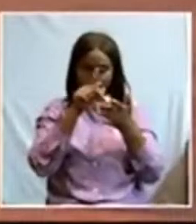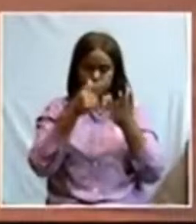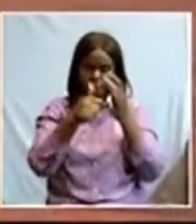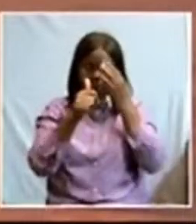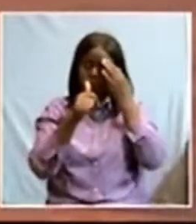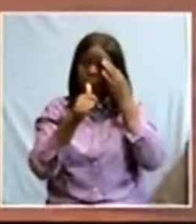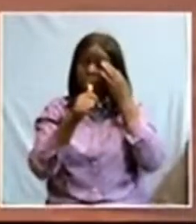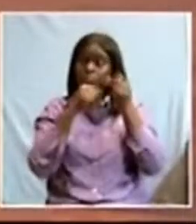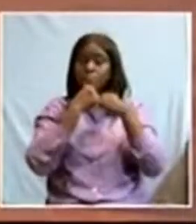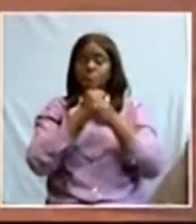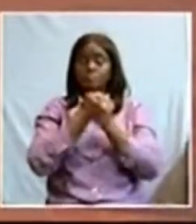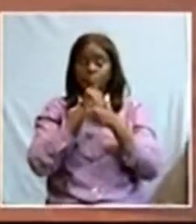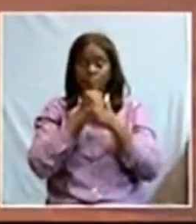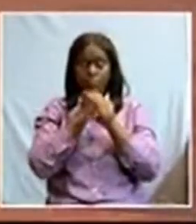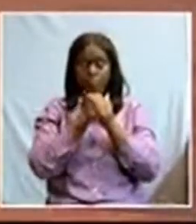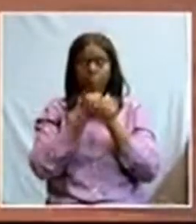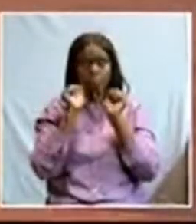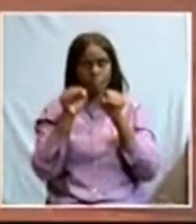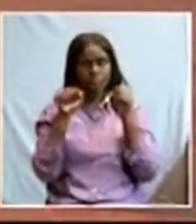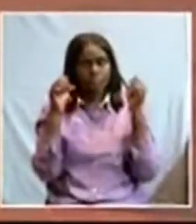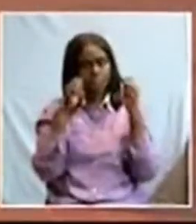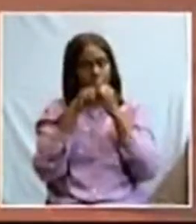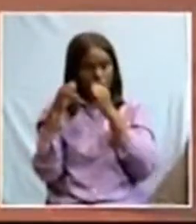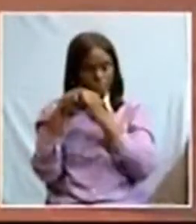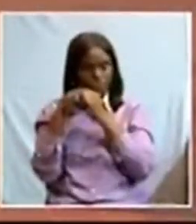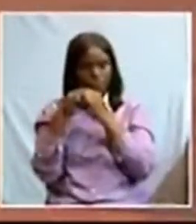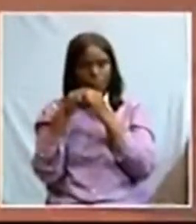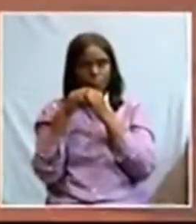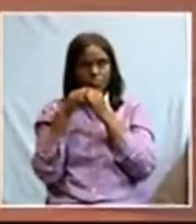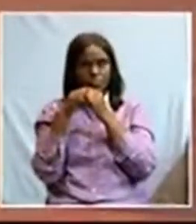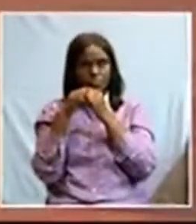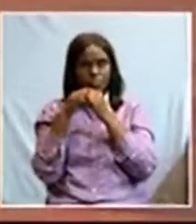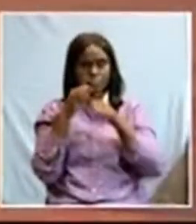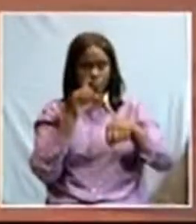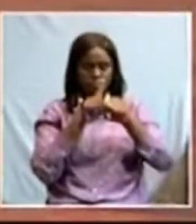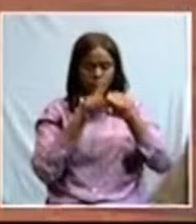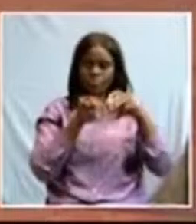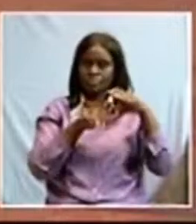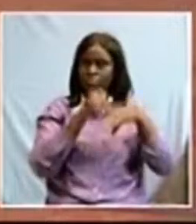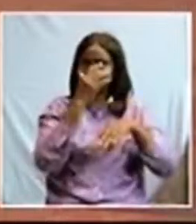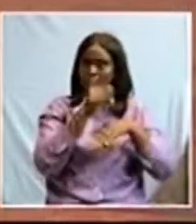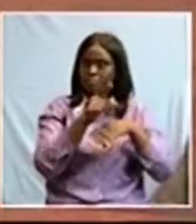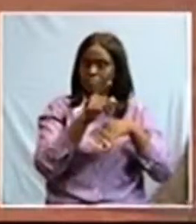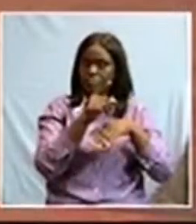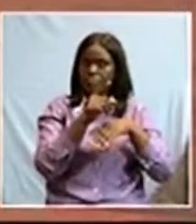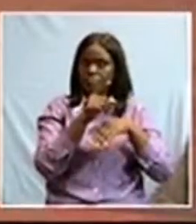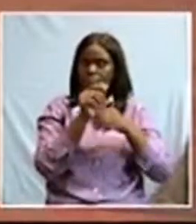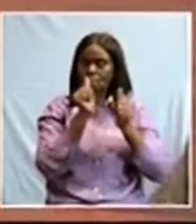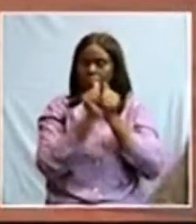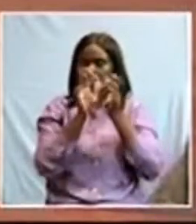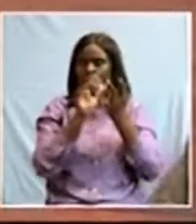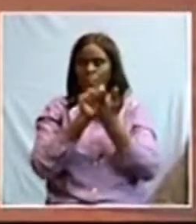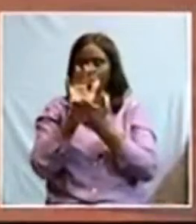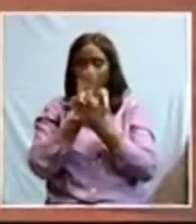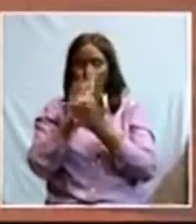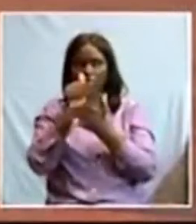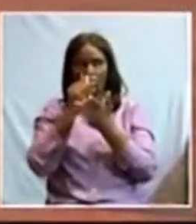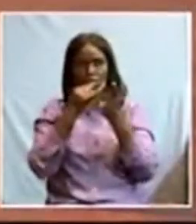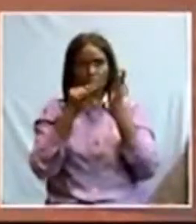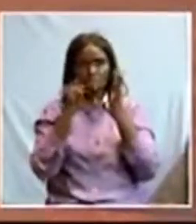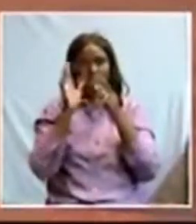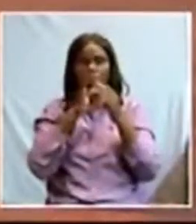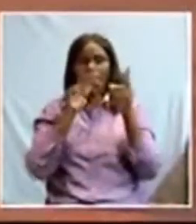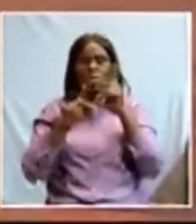making. Can the bank find beneficiaries outside there without you advertising? You identify